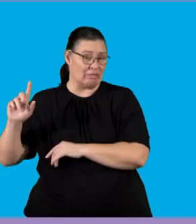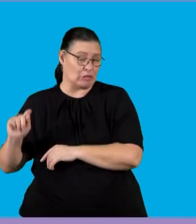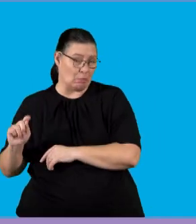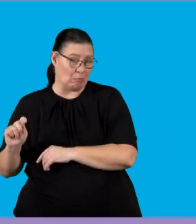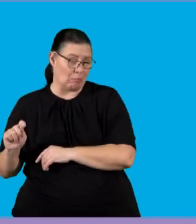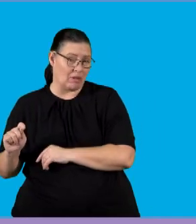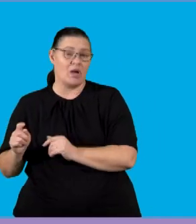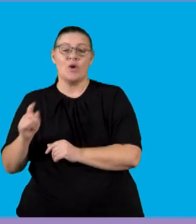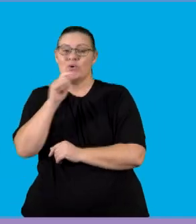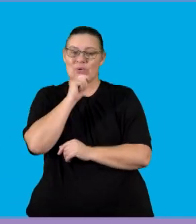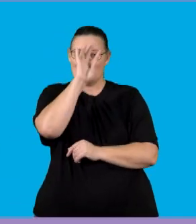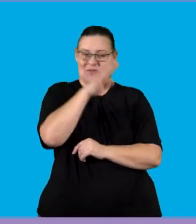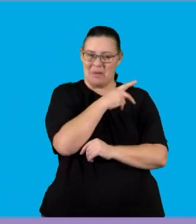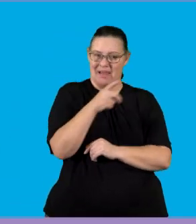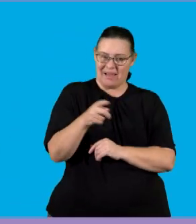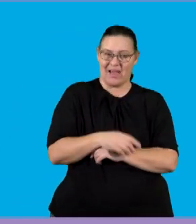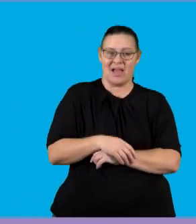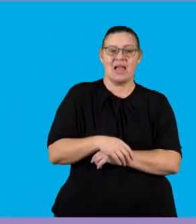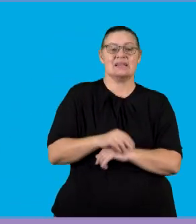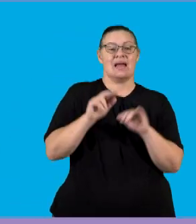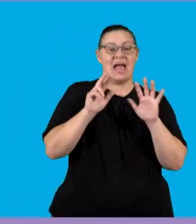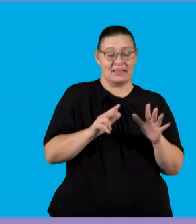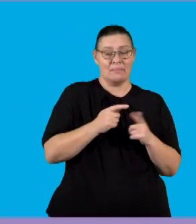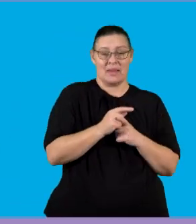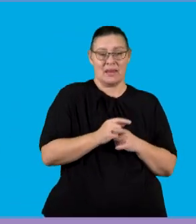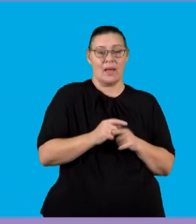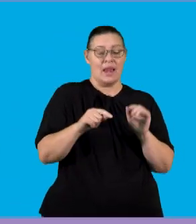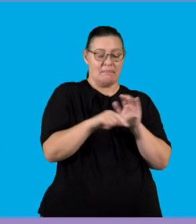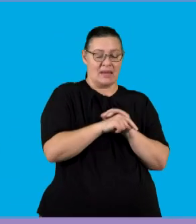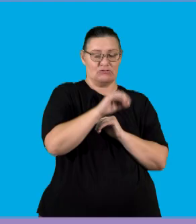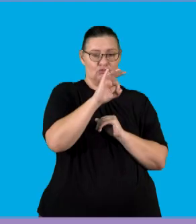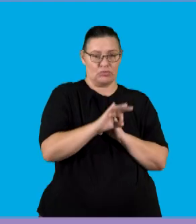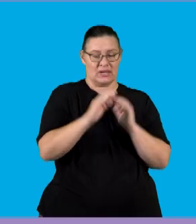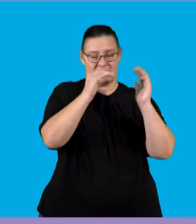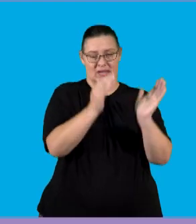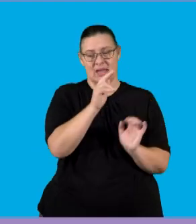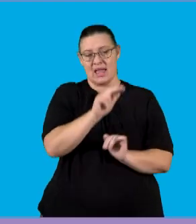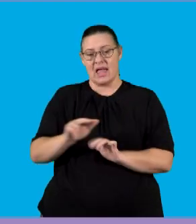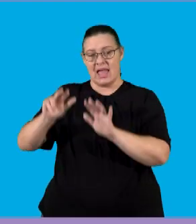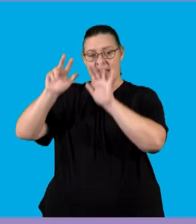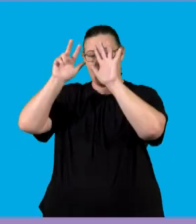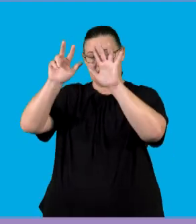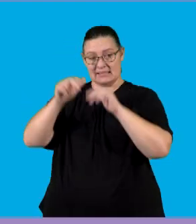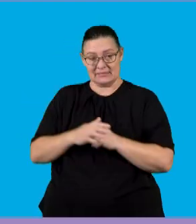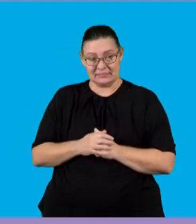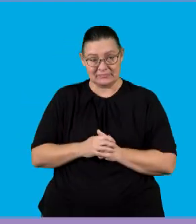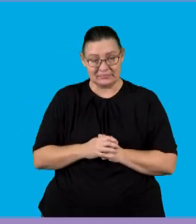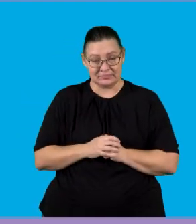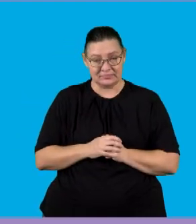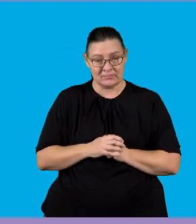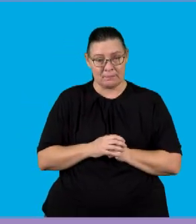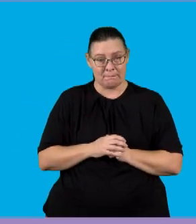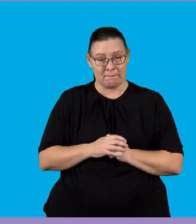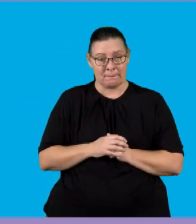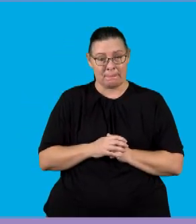course, using our formula there, the 8th term is going to be a -3, and as an exponent, we are going to place